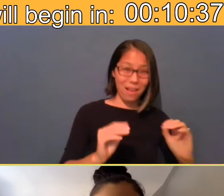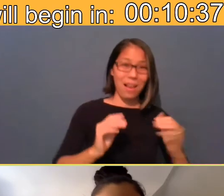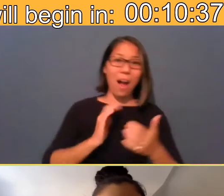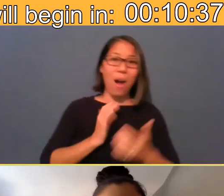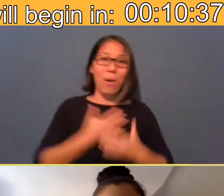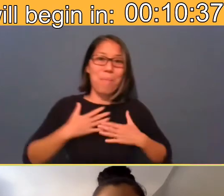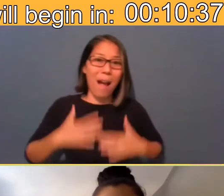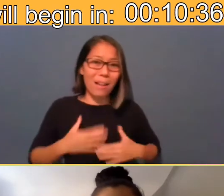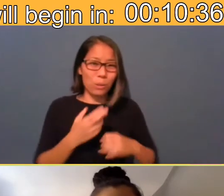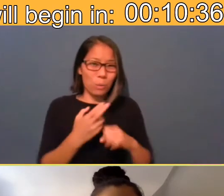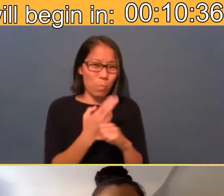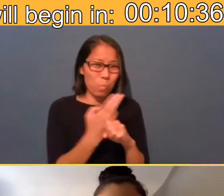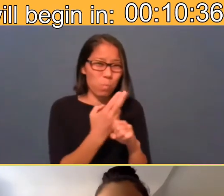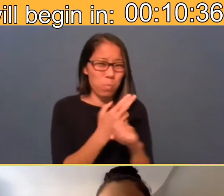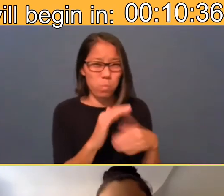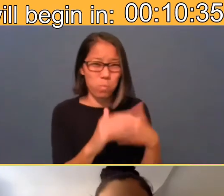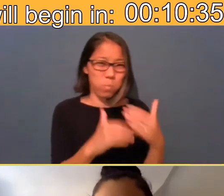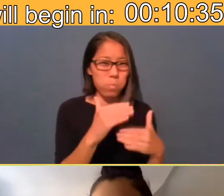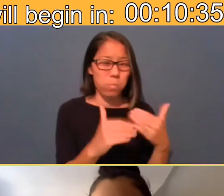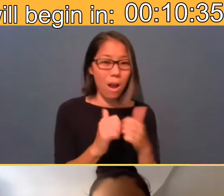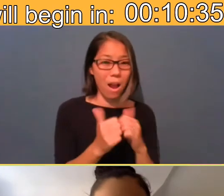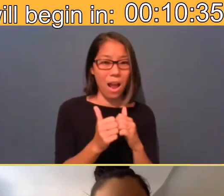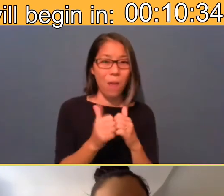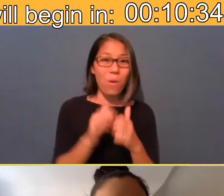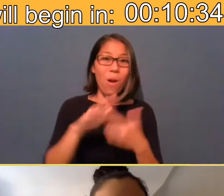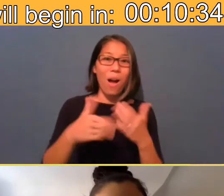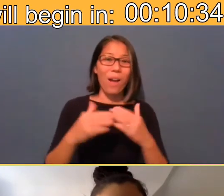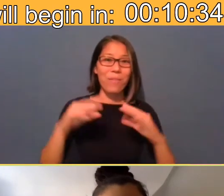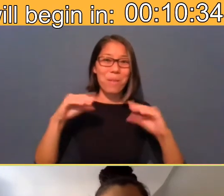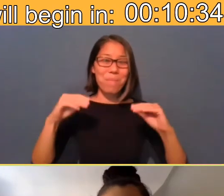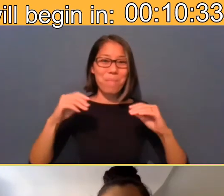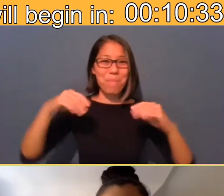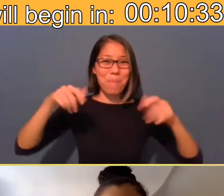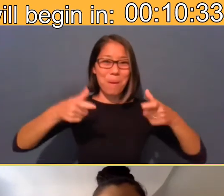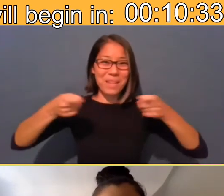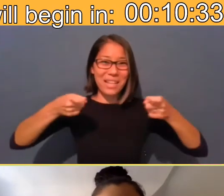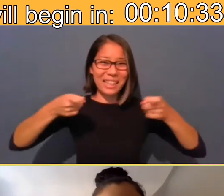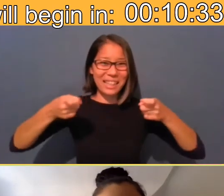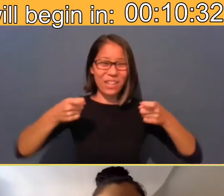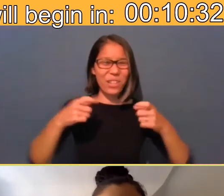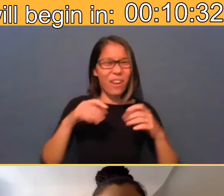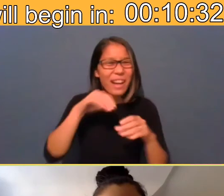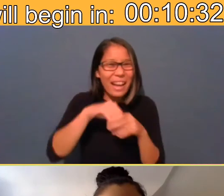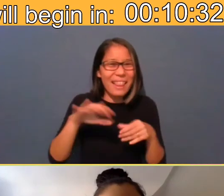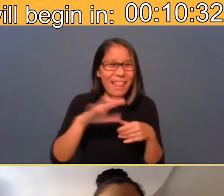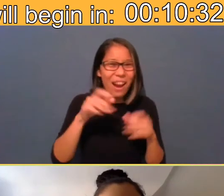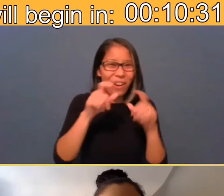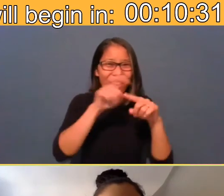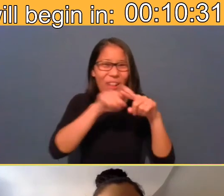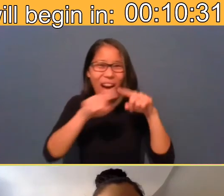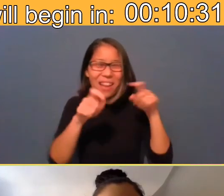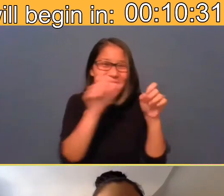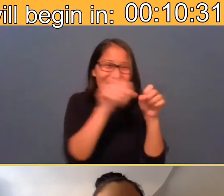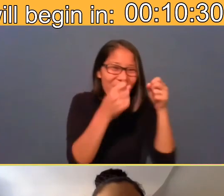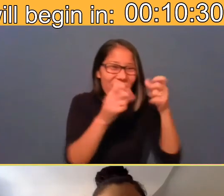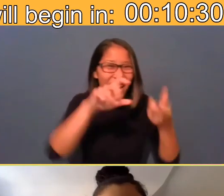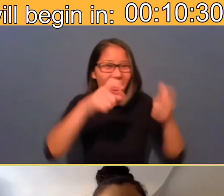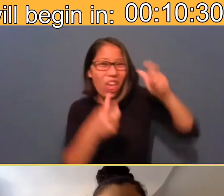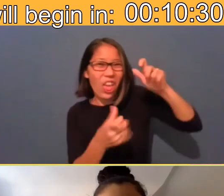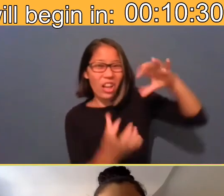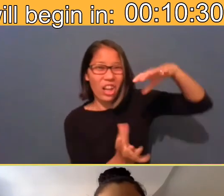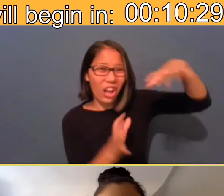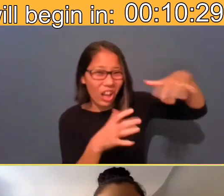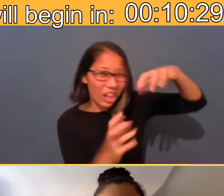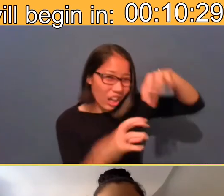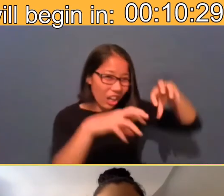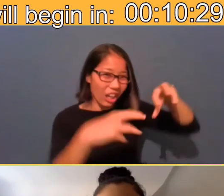are in these, some of them are performing in their closets, and they're sort of upside down and twisted. And so what I love about this